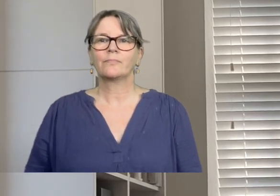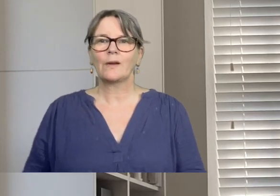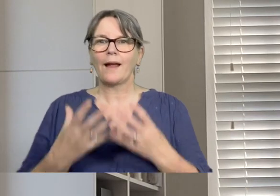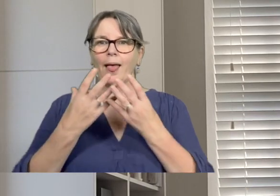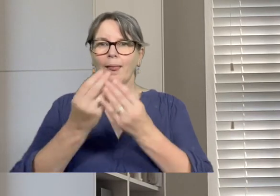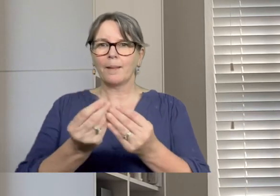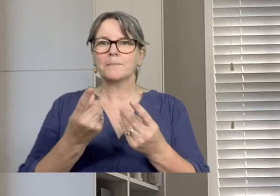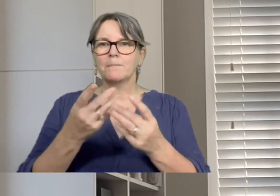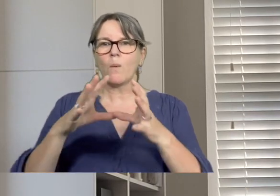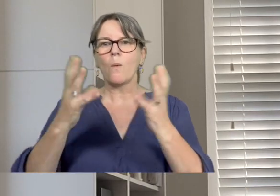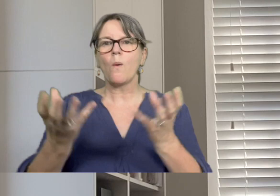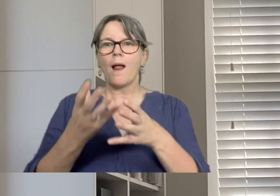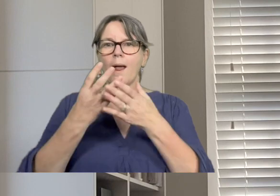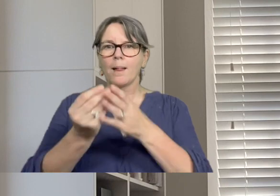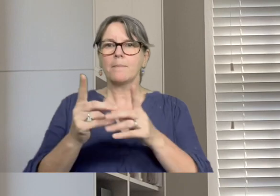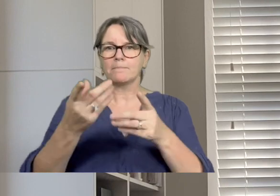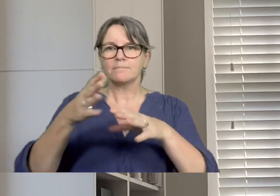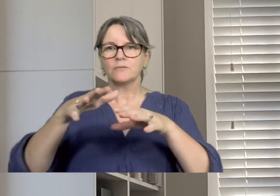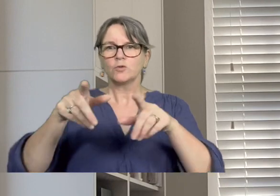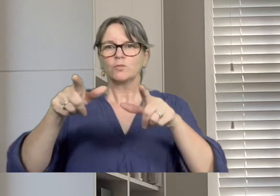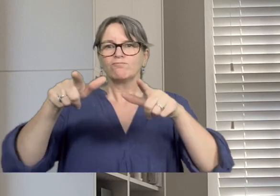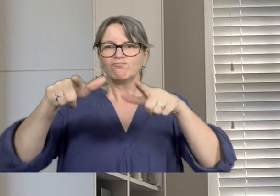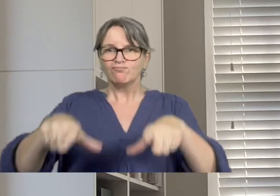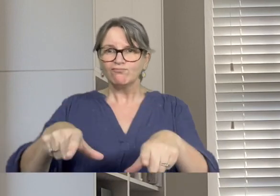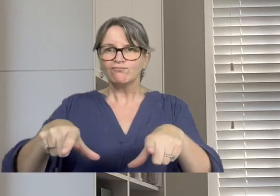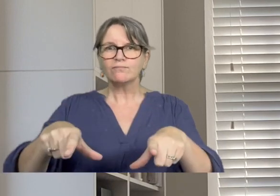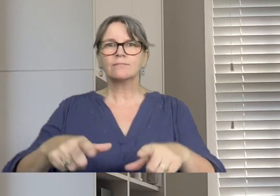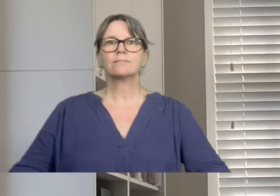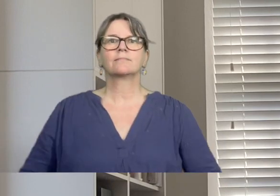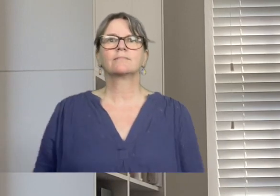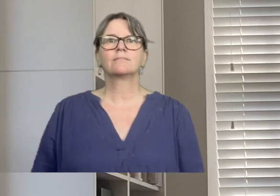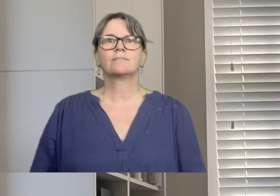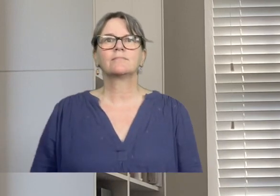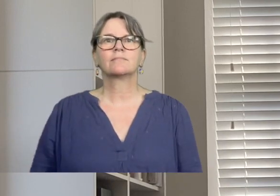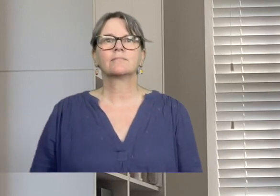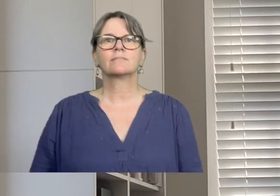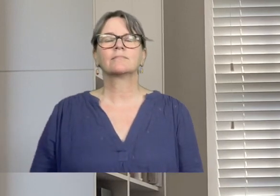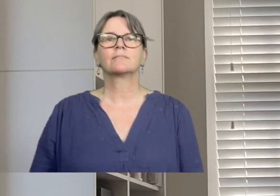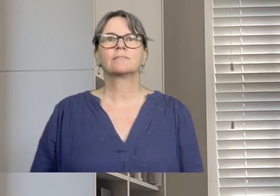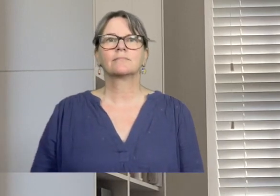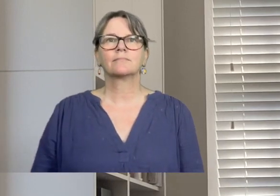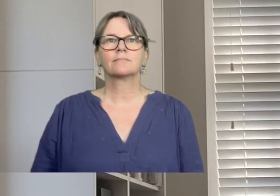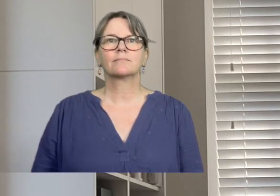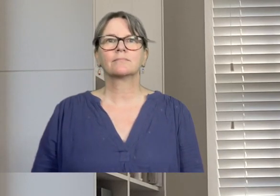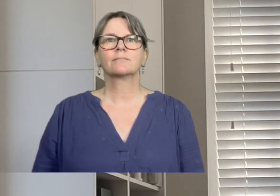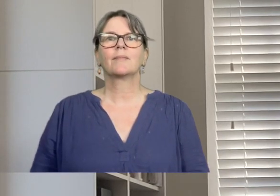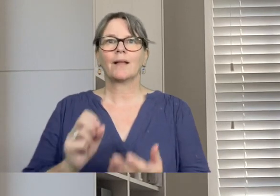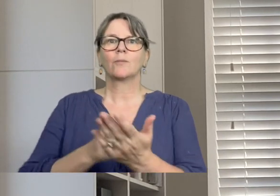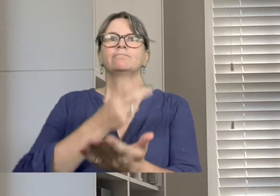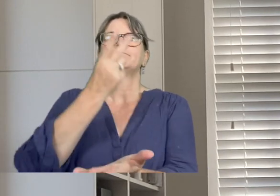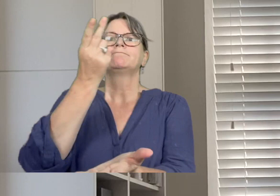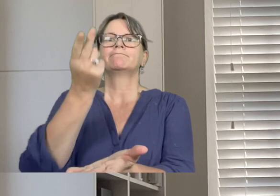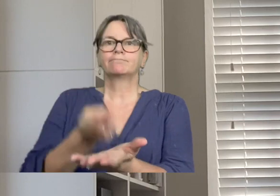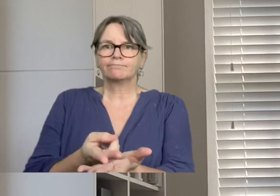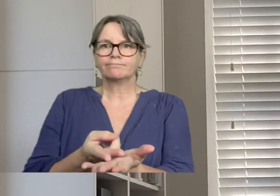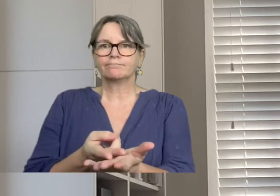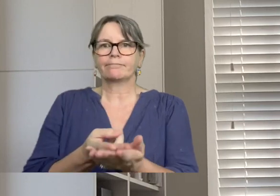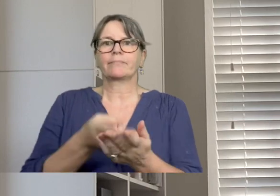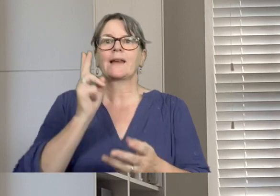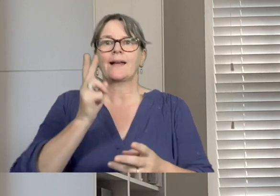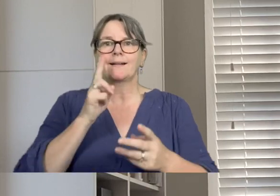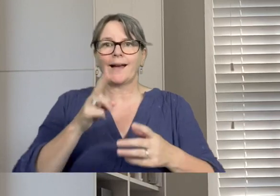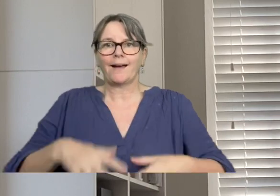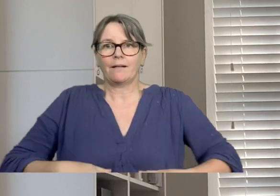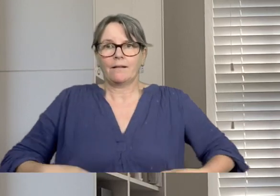so it's not so unstable. And we're going to lie back down. We're coming all the way back down to lying. So we're going to